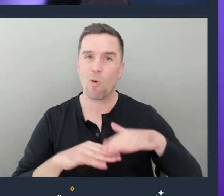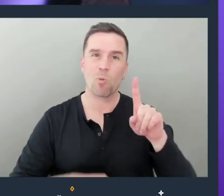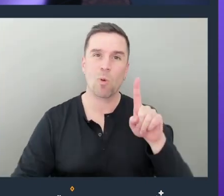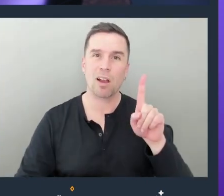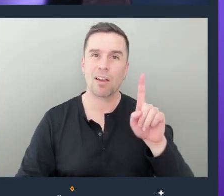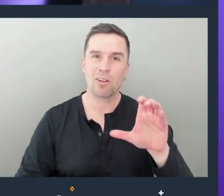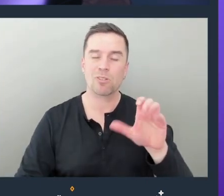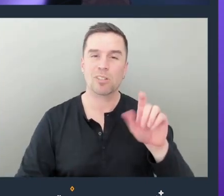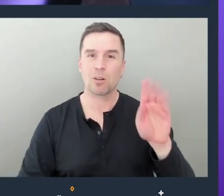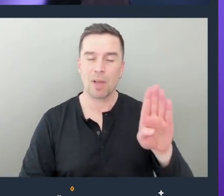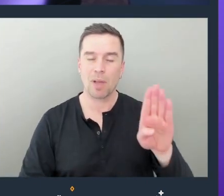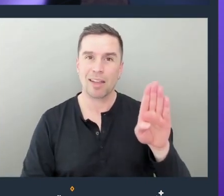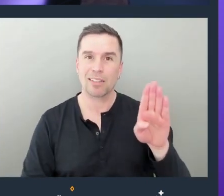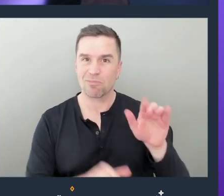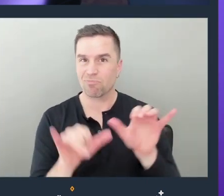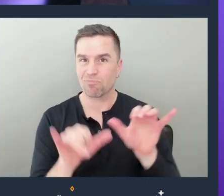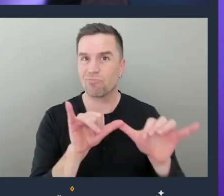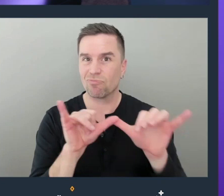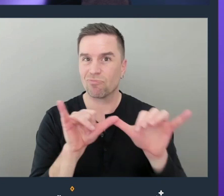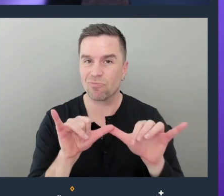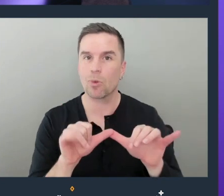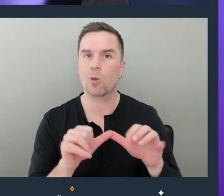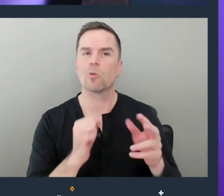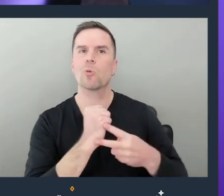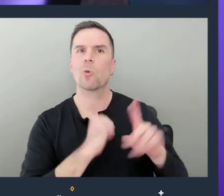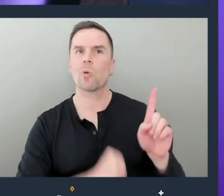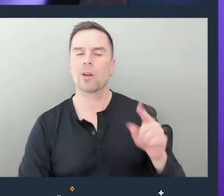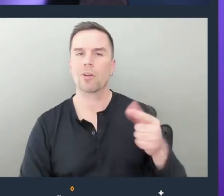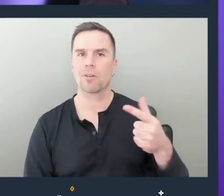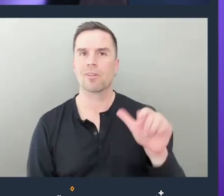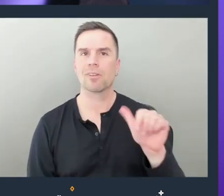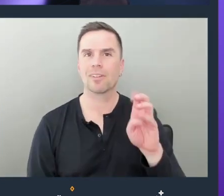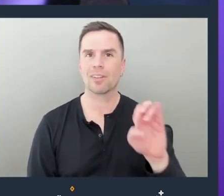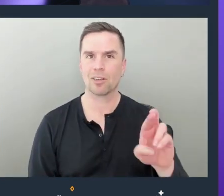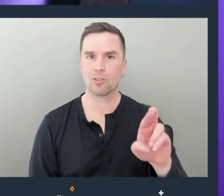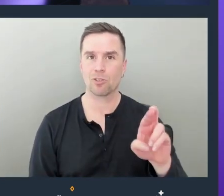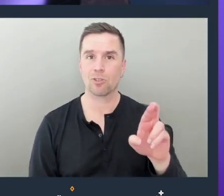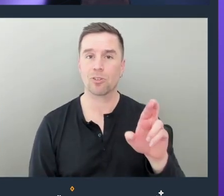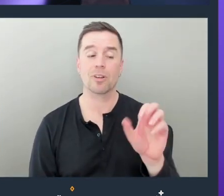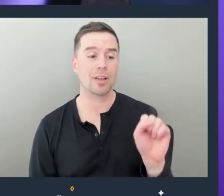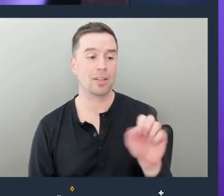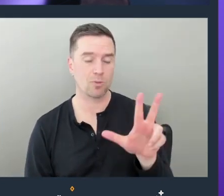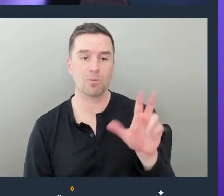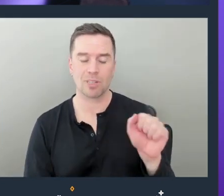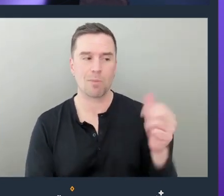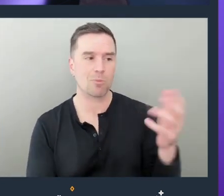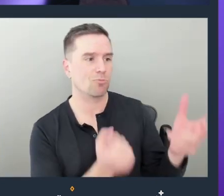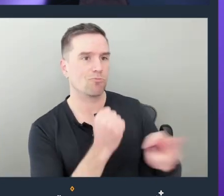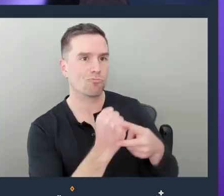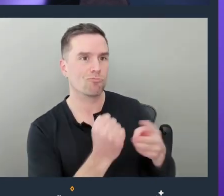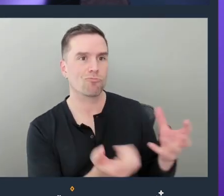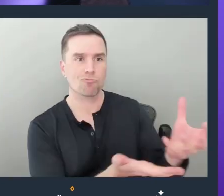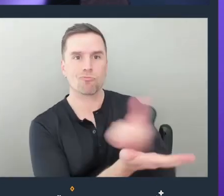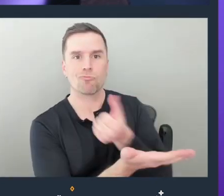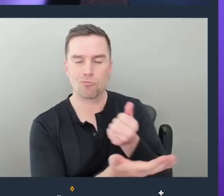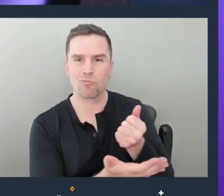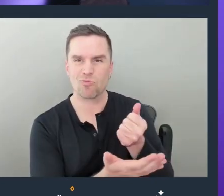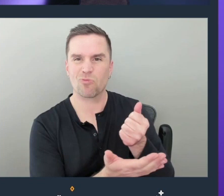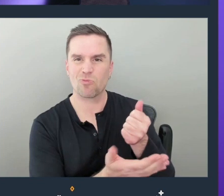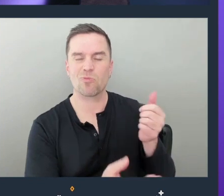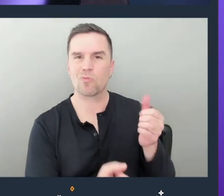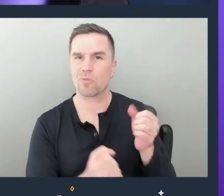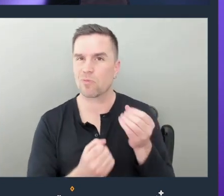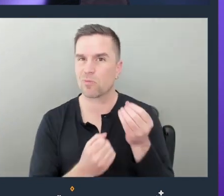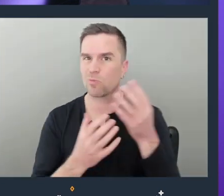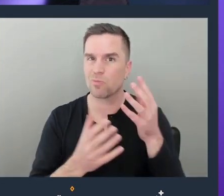stored in S3 Glacier. Now, Ancestry was able to restore hundreds of terabytes of these images from Glacier within just hours instead of days